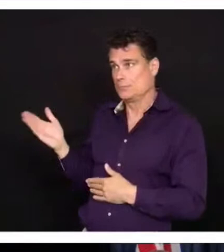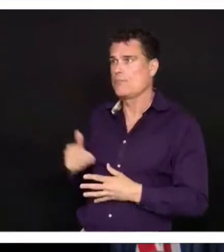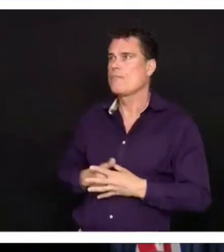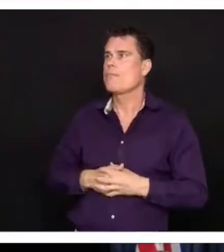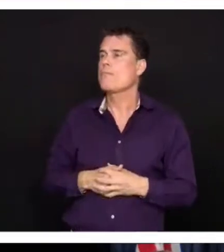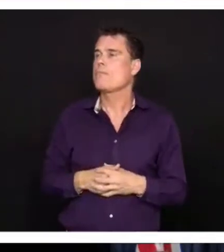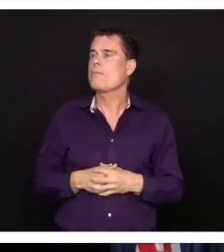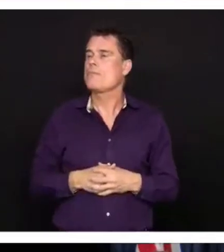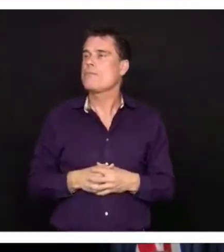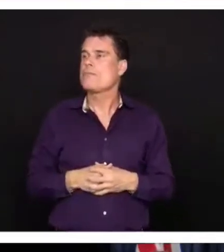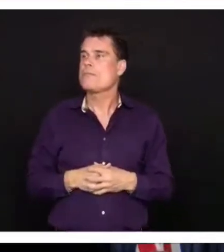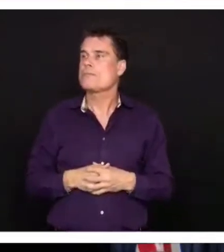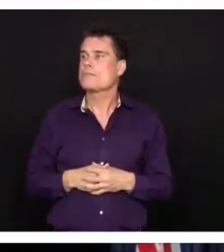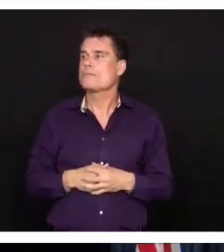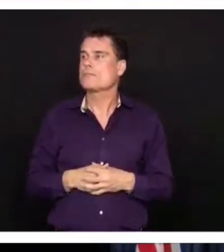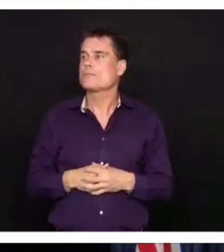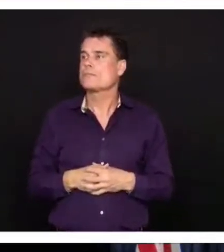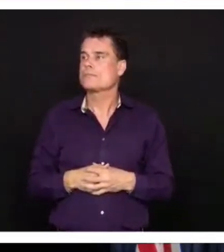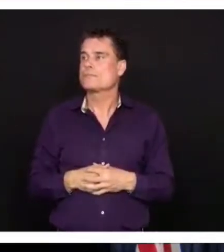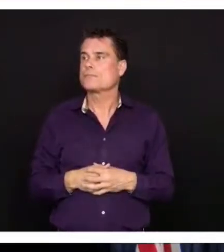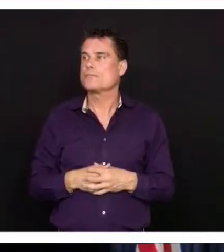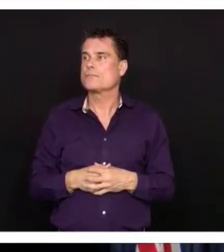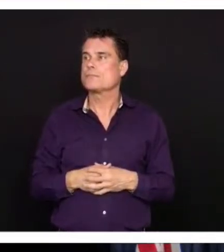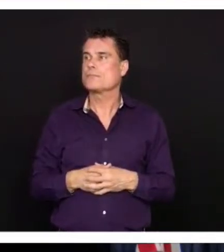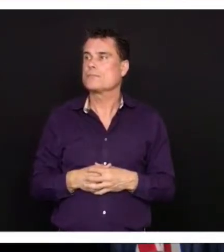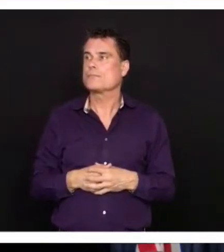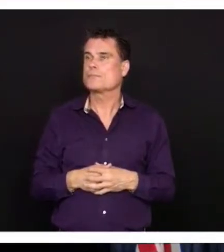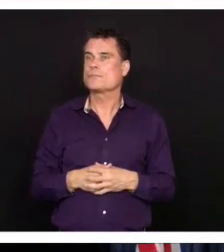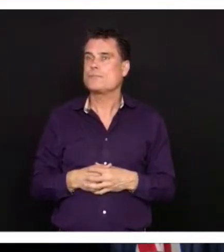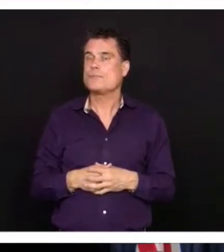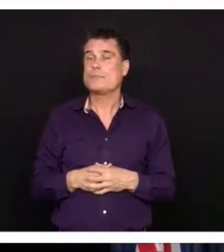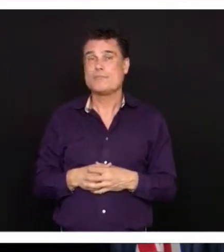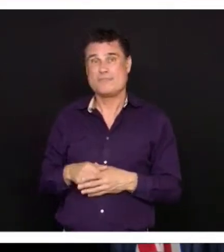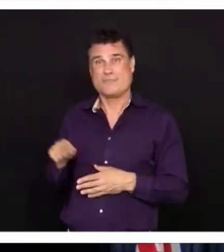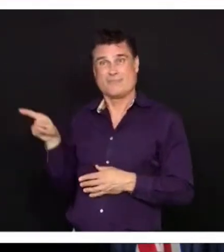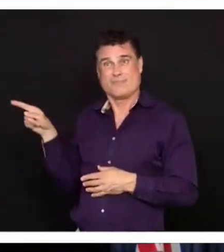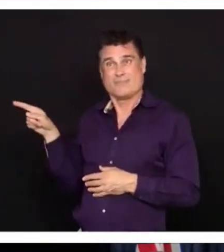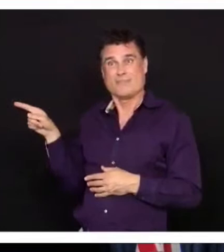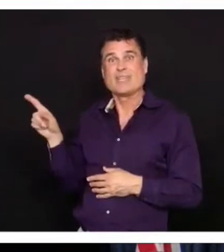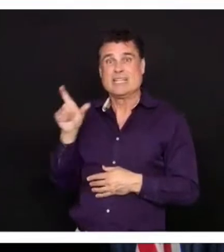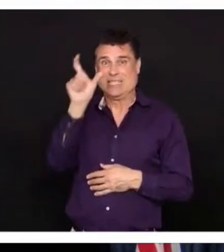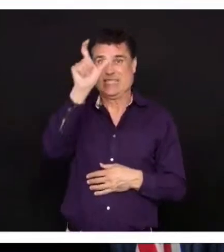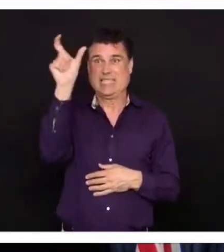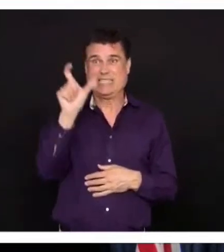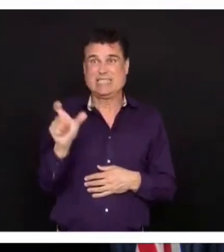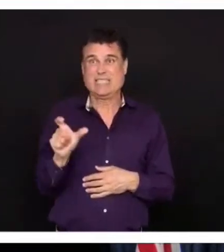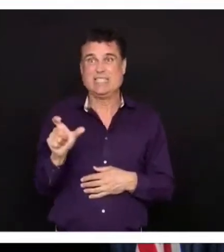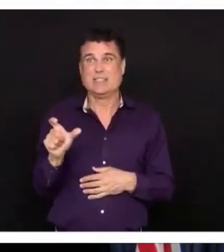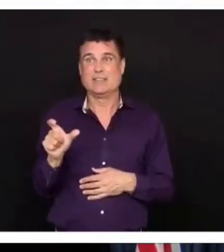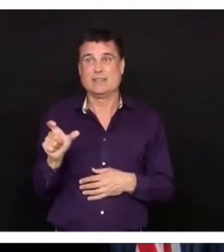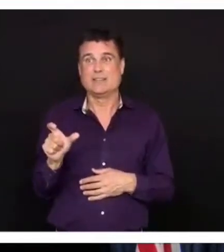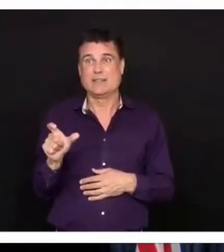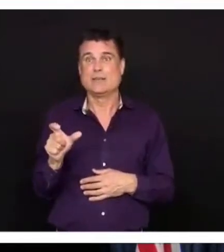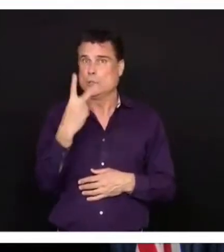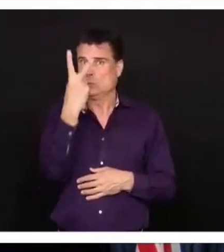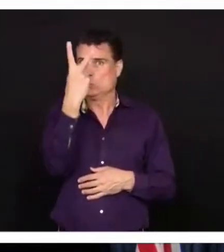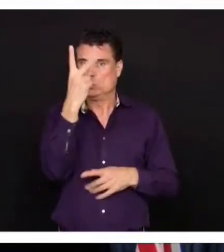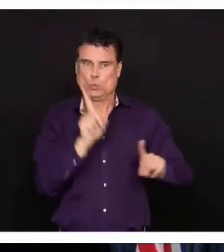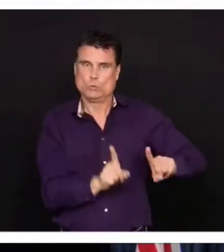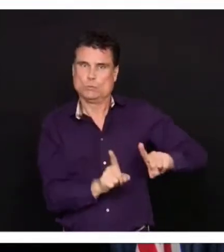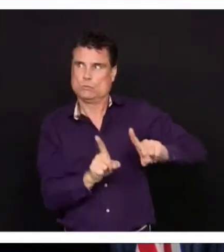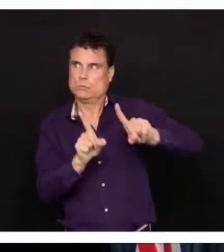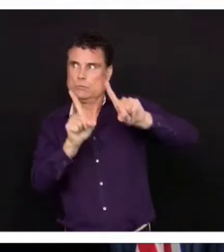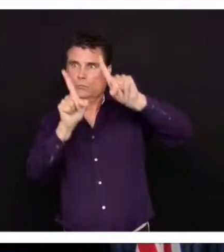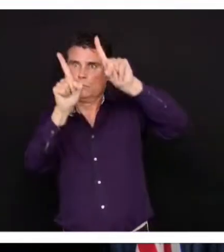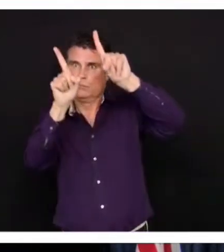discussion at that time, including in medical circles, and concern about the Italian situation, which was quite natural. So you have 2 models